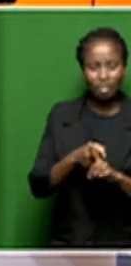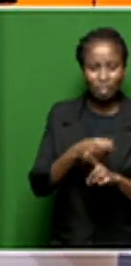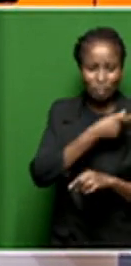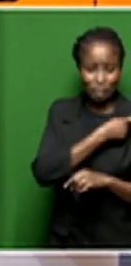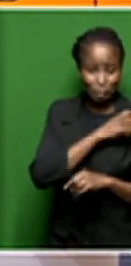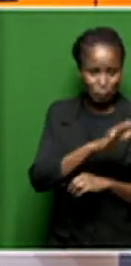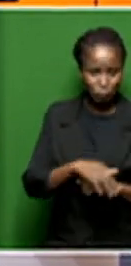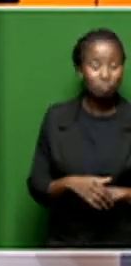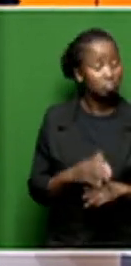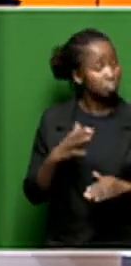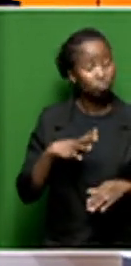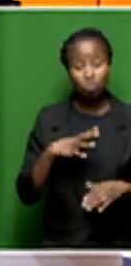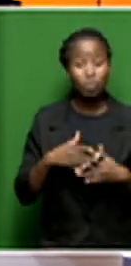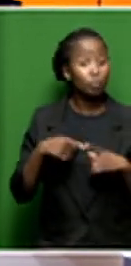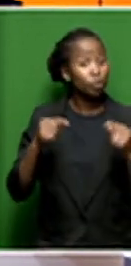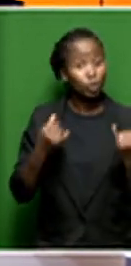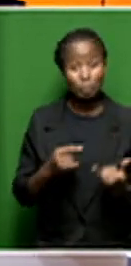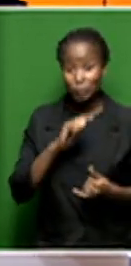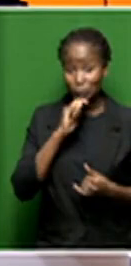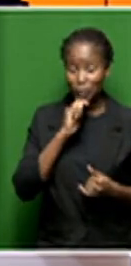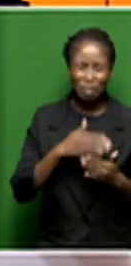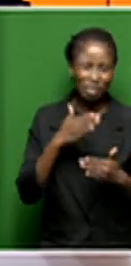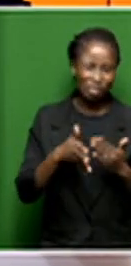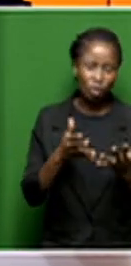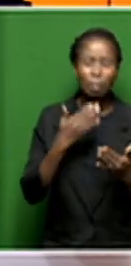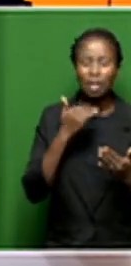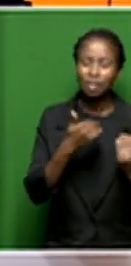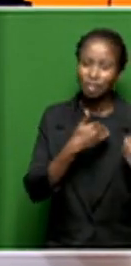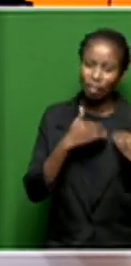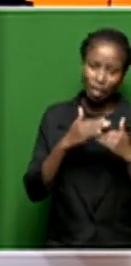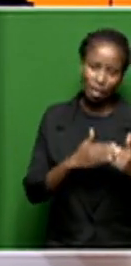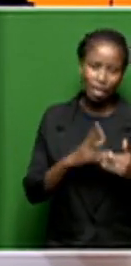That's all we have time for this morning. We're going to have to leave it there. Please be safe. Please take care. We'll see you again tomorrow morning.